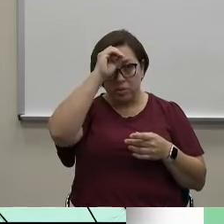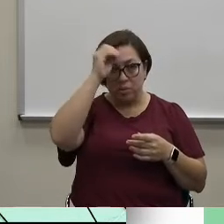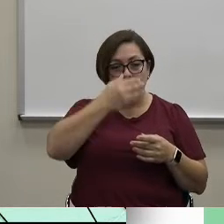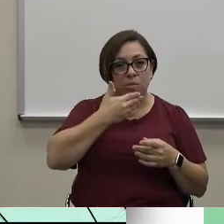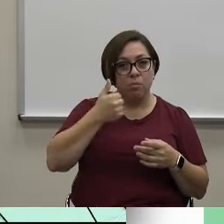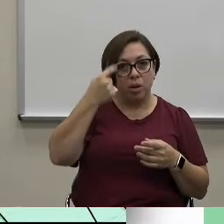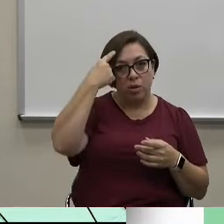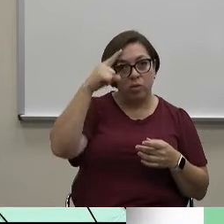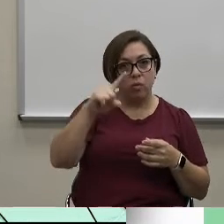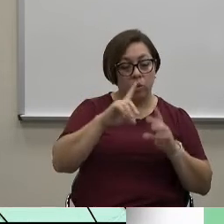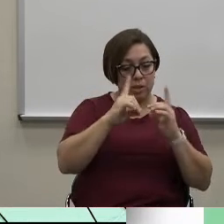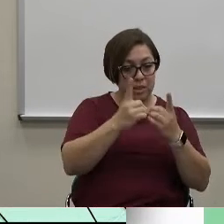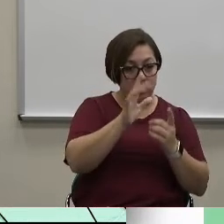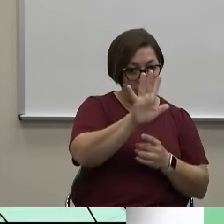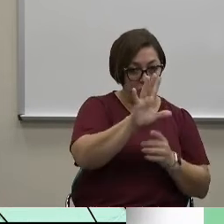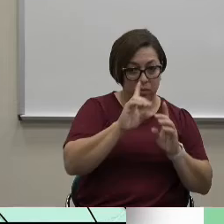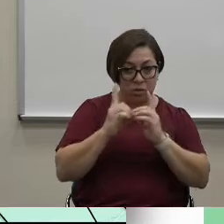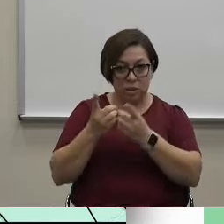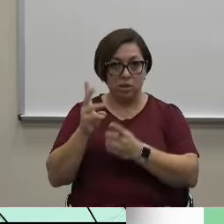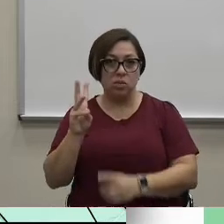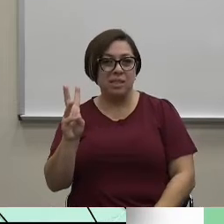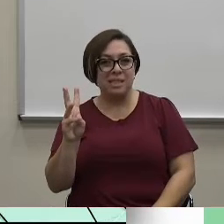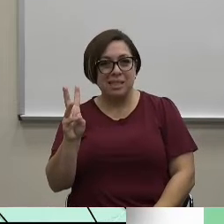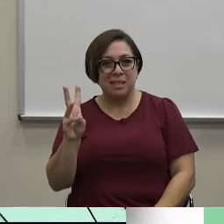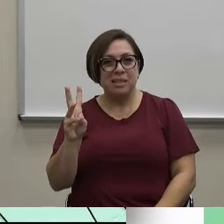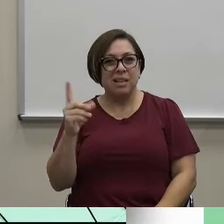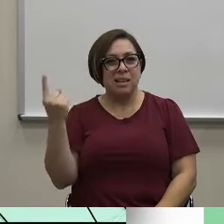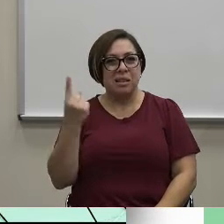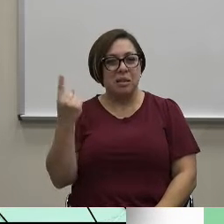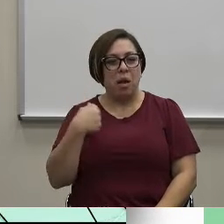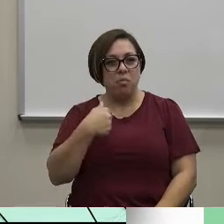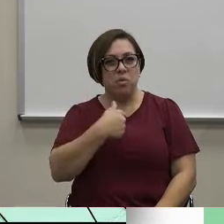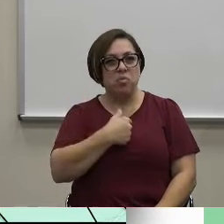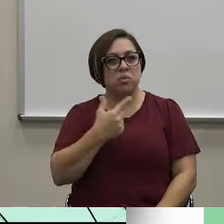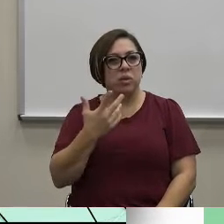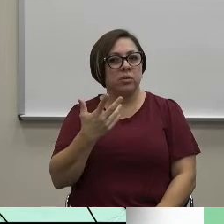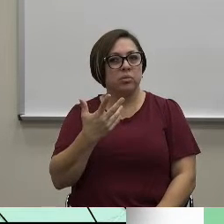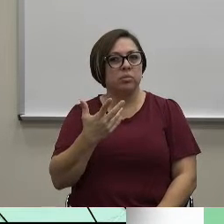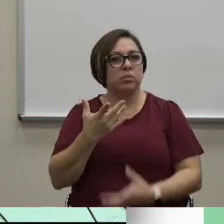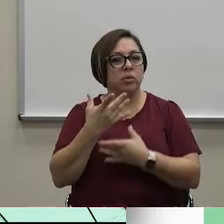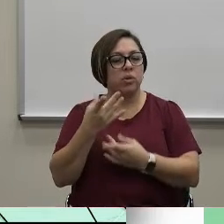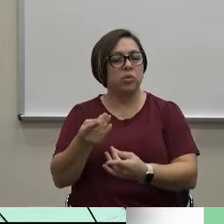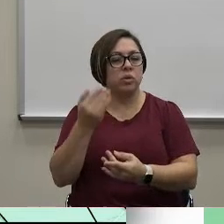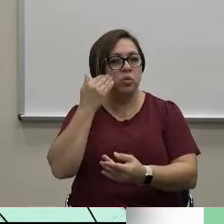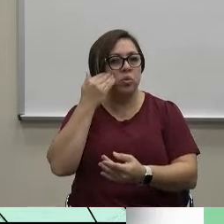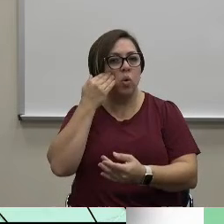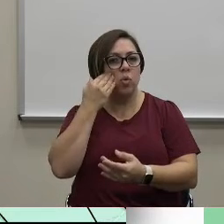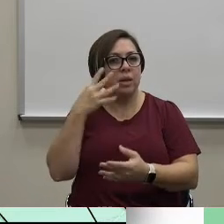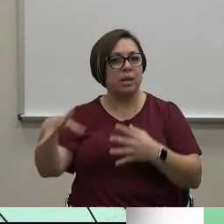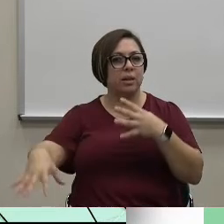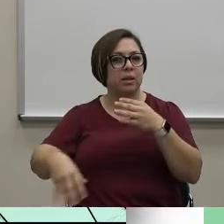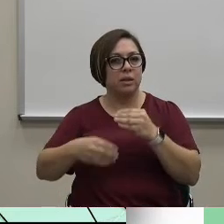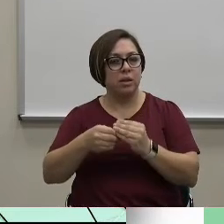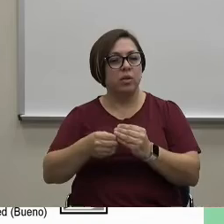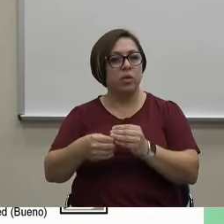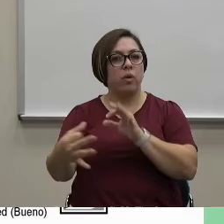District 5 or District 6. So that's something that we are certainly interested in some additional feedback on.